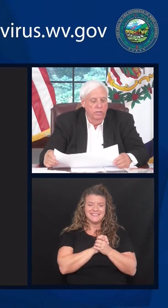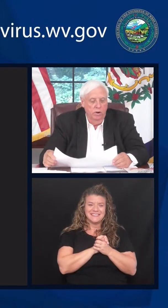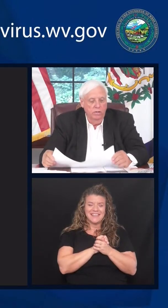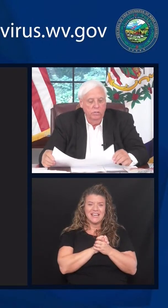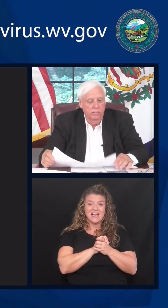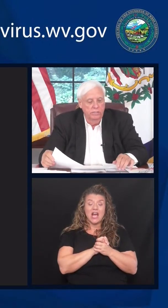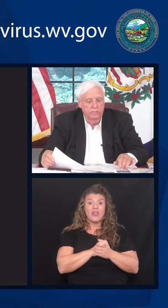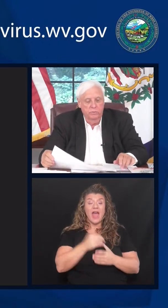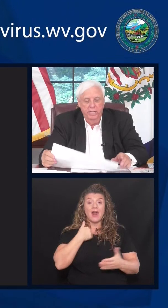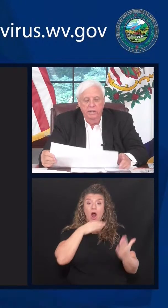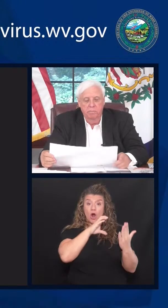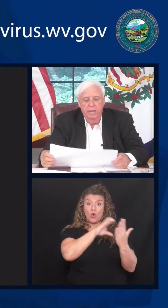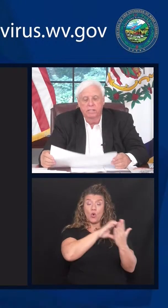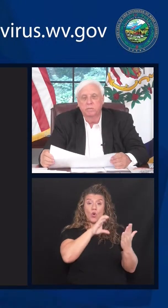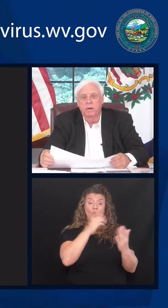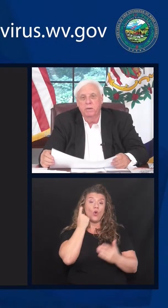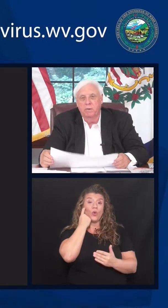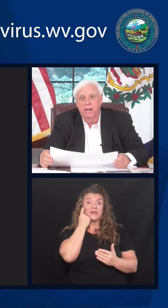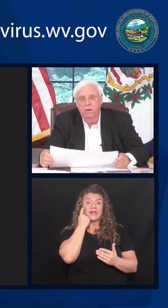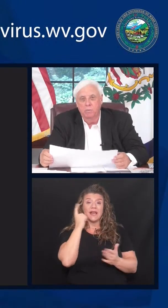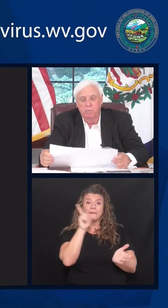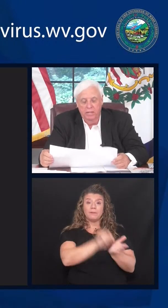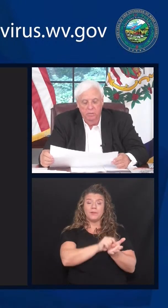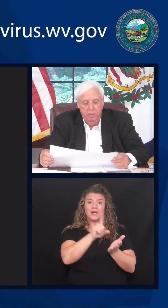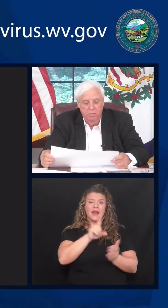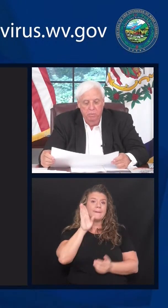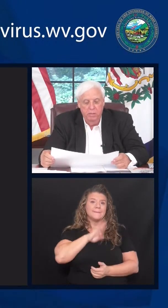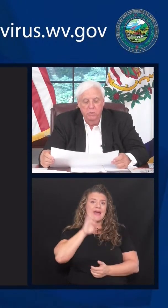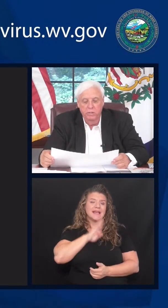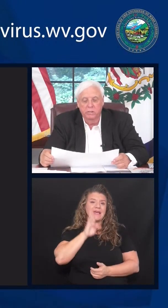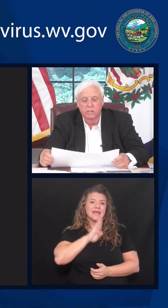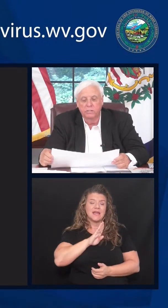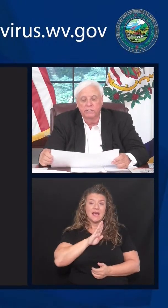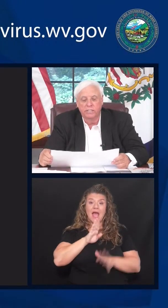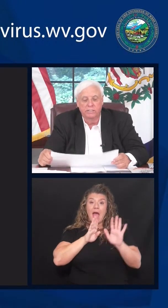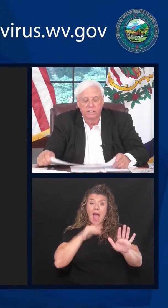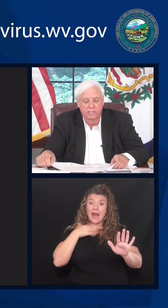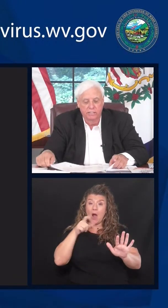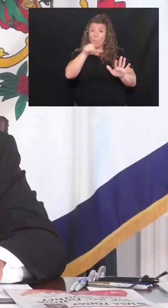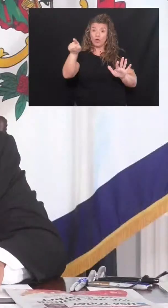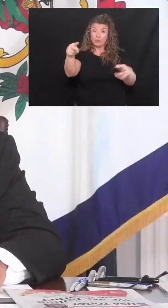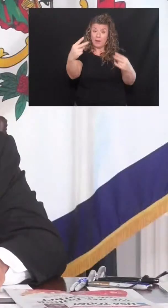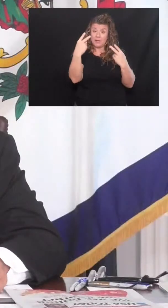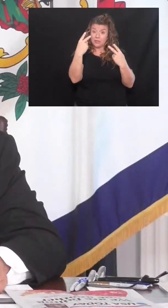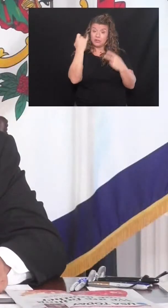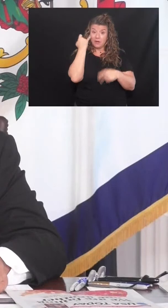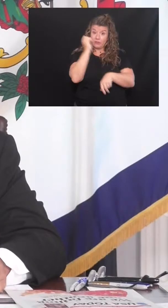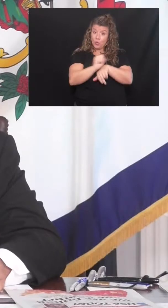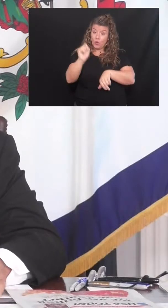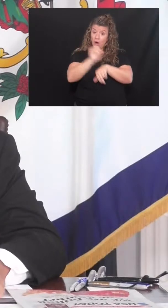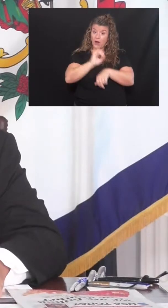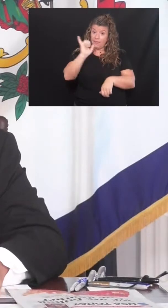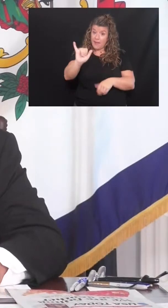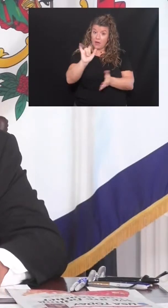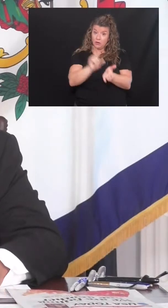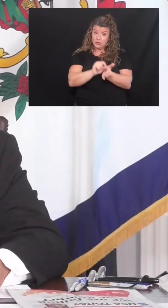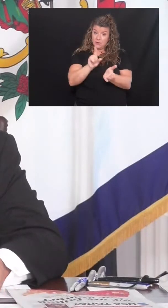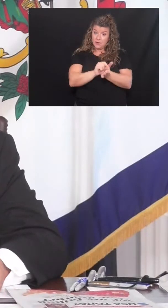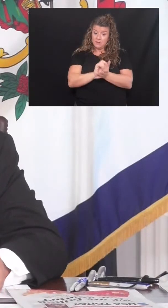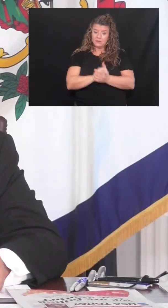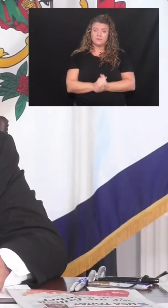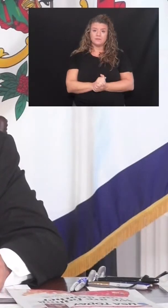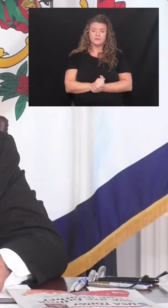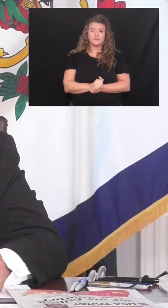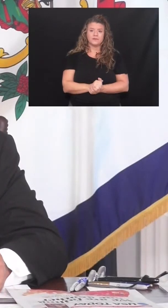There was an article that just ran in the Beckley paper, and I hope the Beckley paper will pay real close attention to this and everything, and keep the